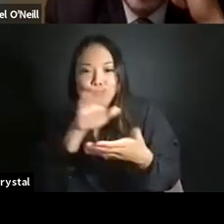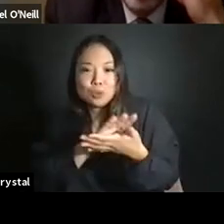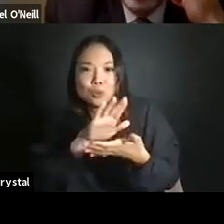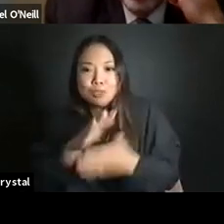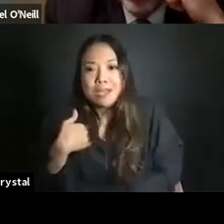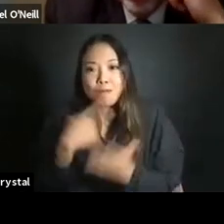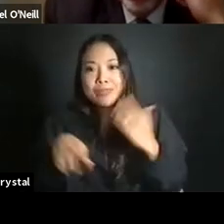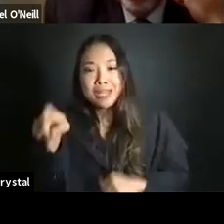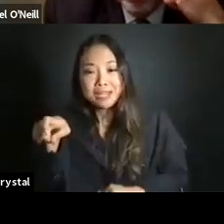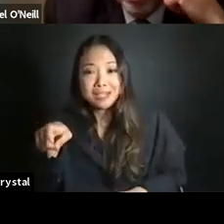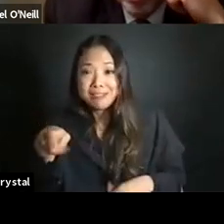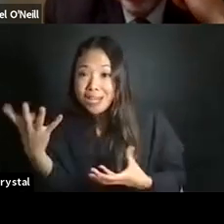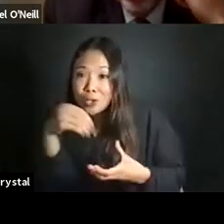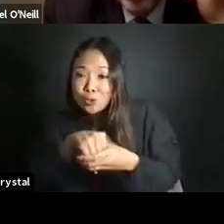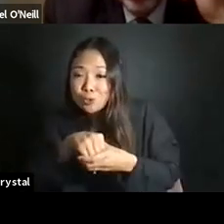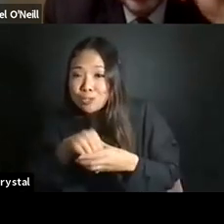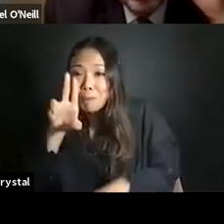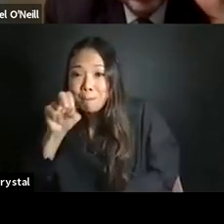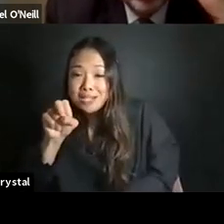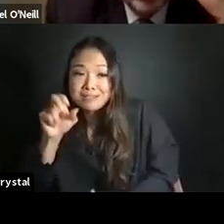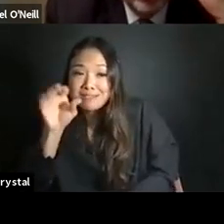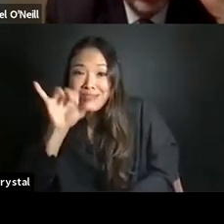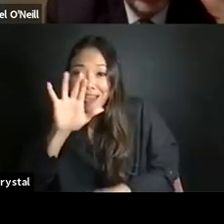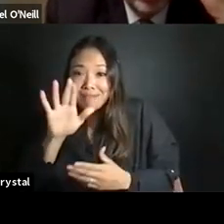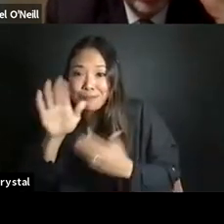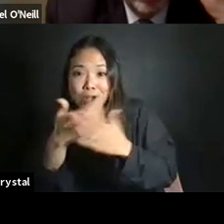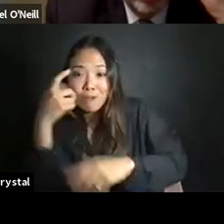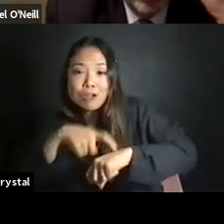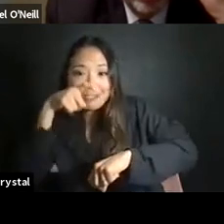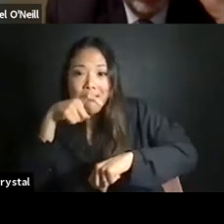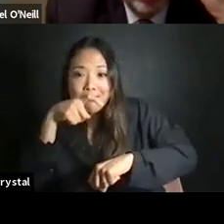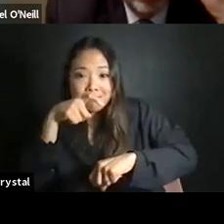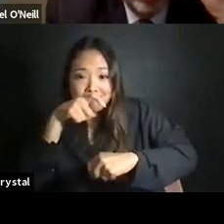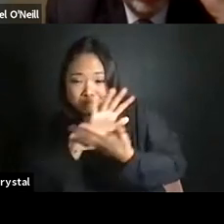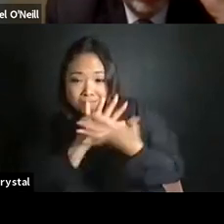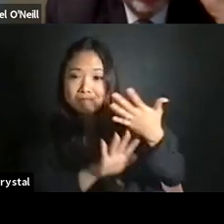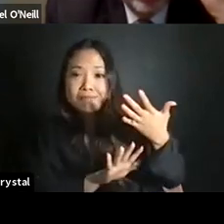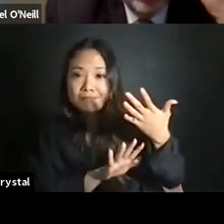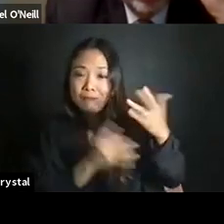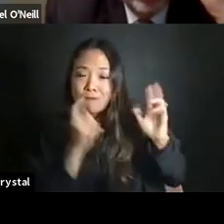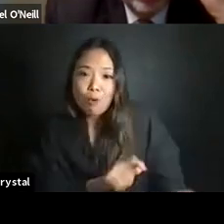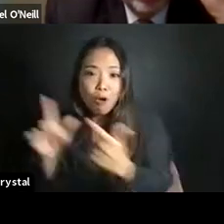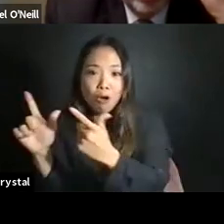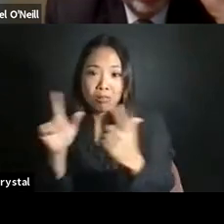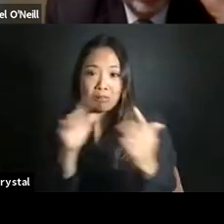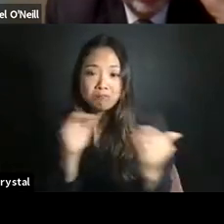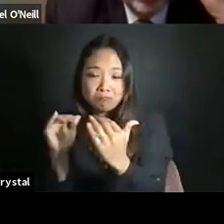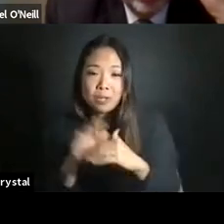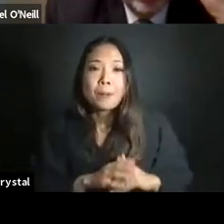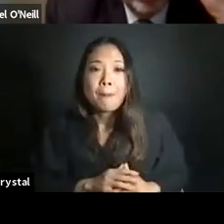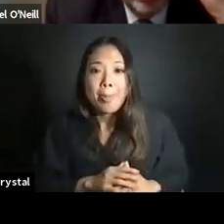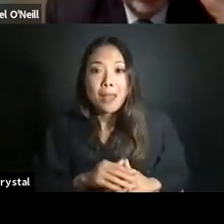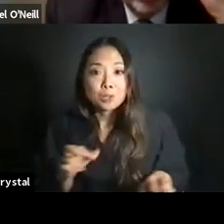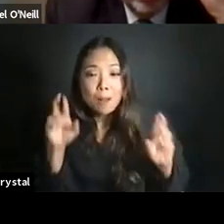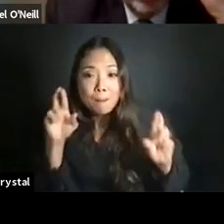an on-time bus all of the things that that come with it so i'm just hoping that we can both pull together as a